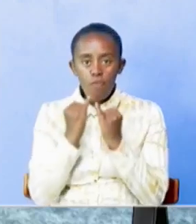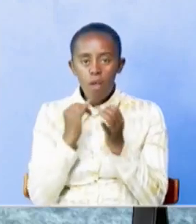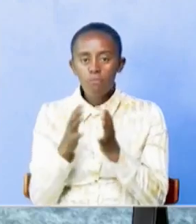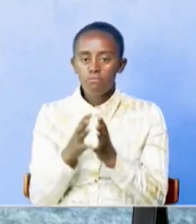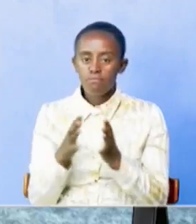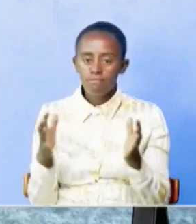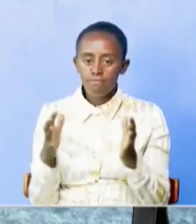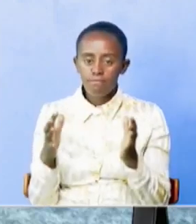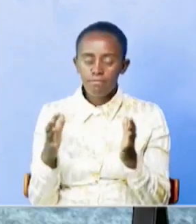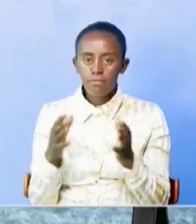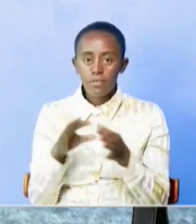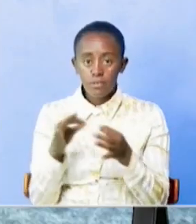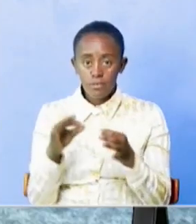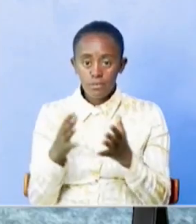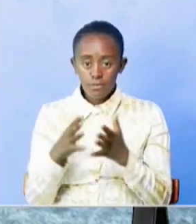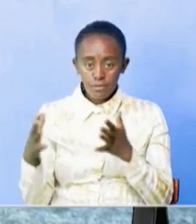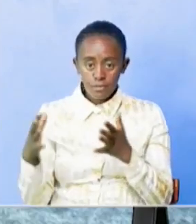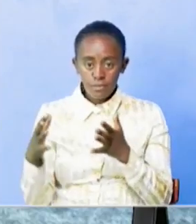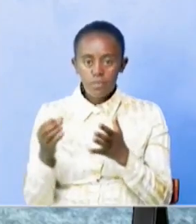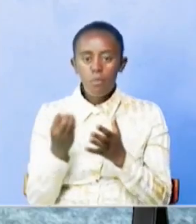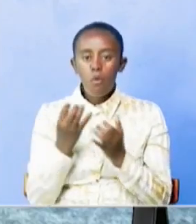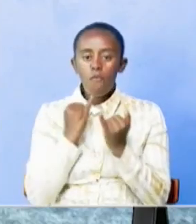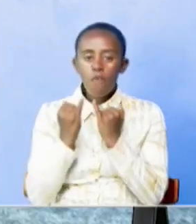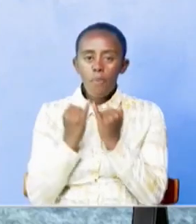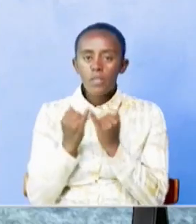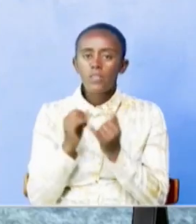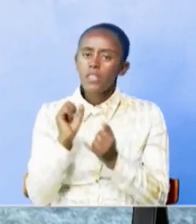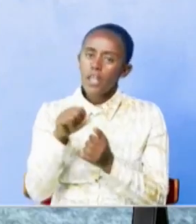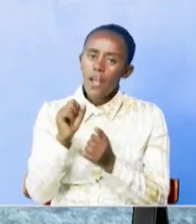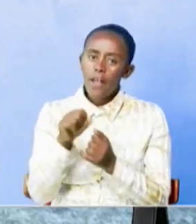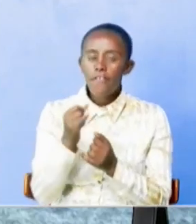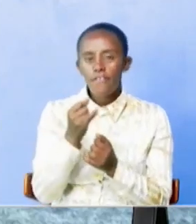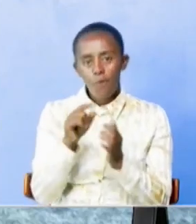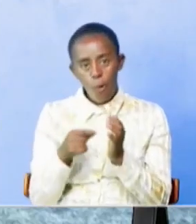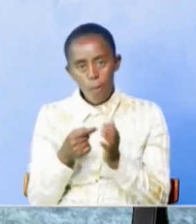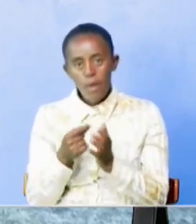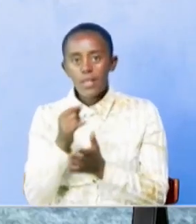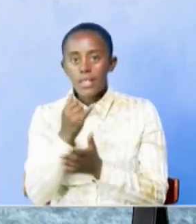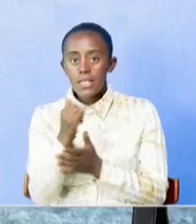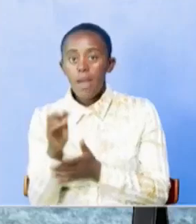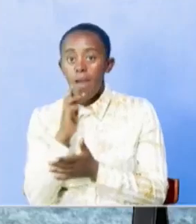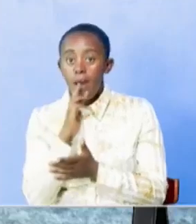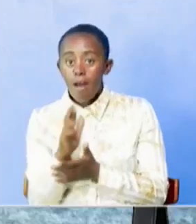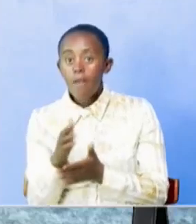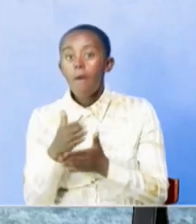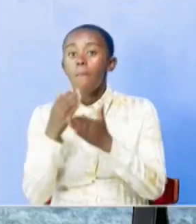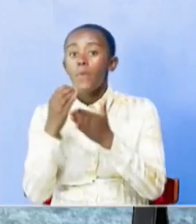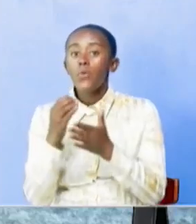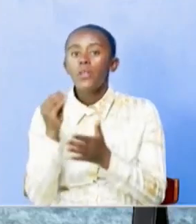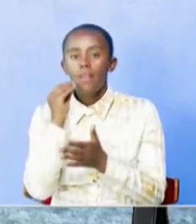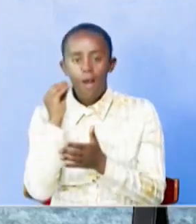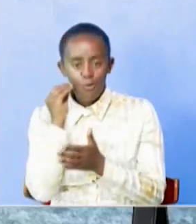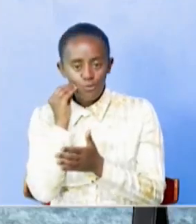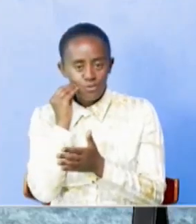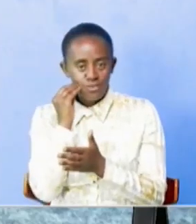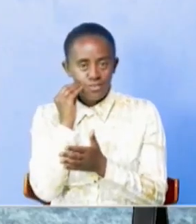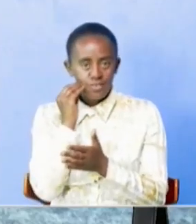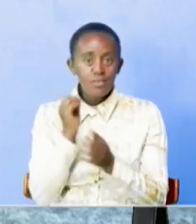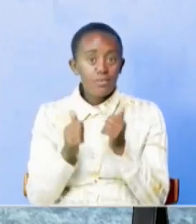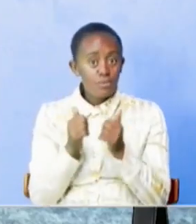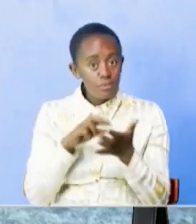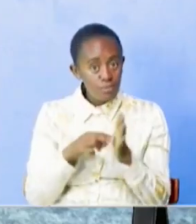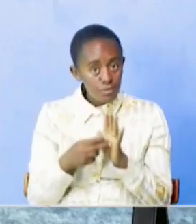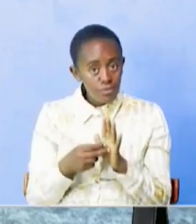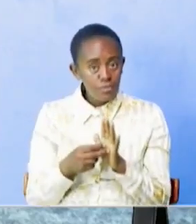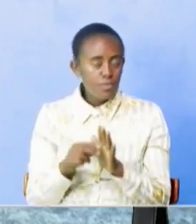to, I give more information. I say, yes, comma, they are building the house, which is what